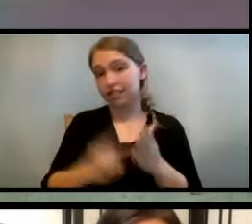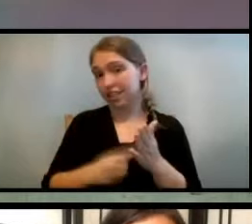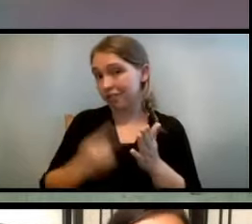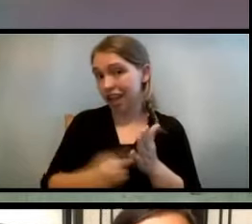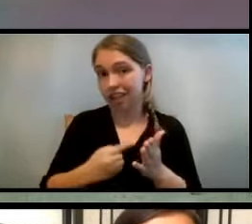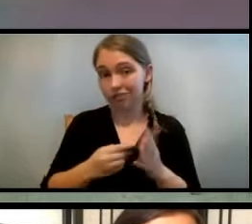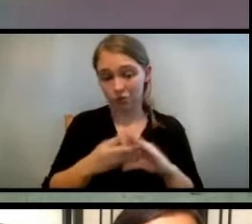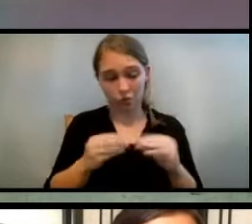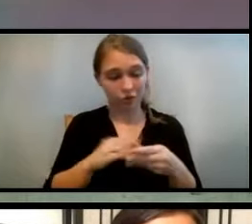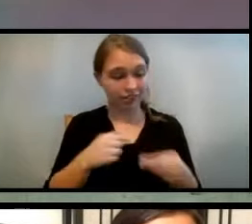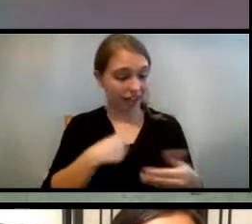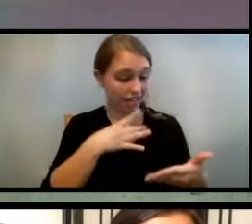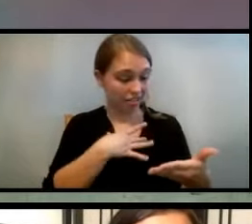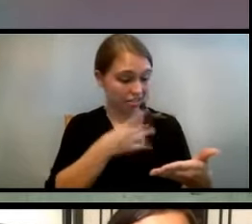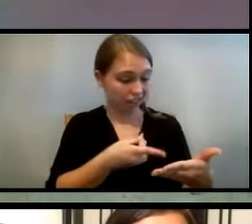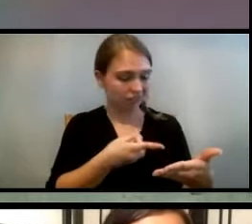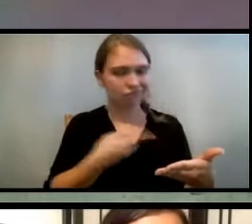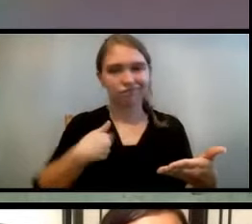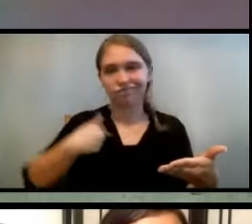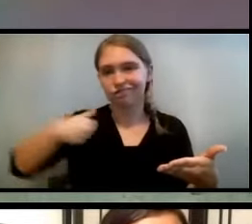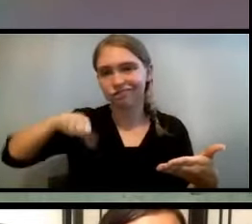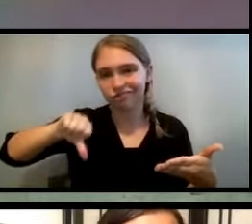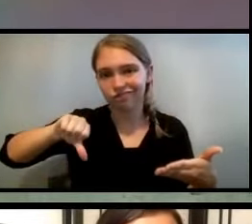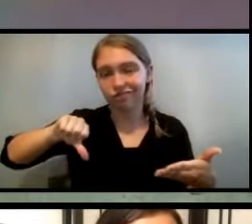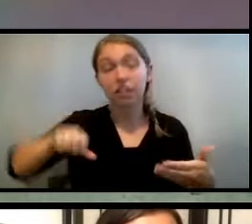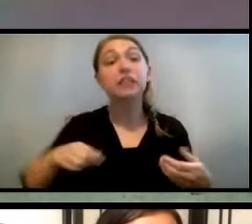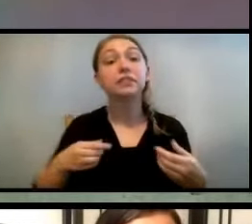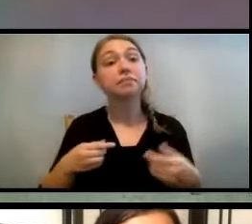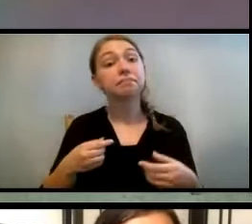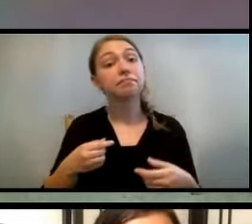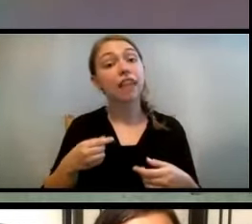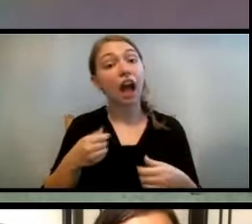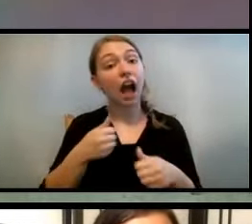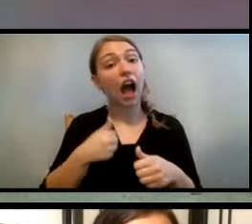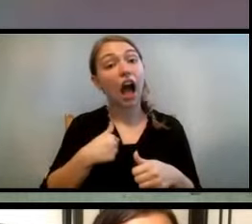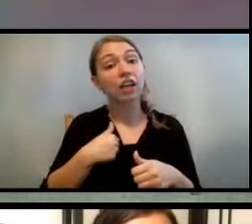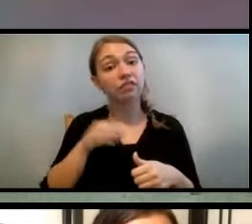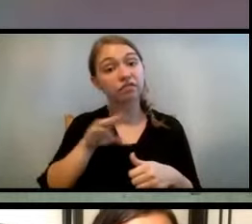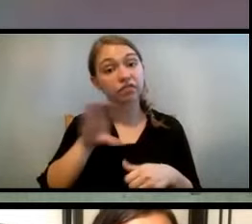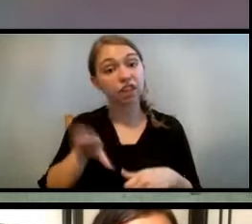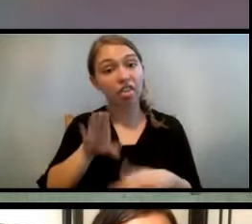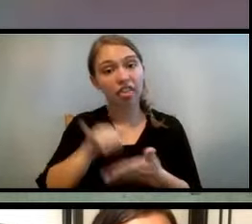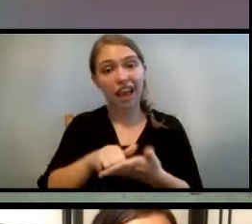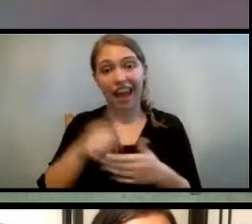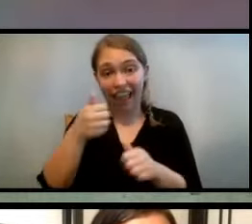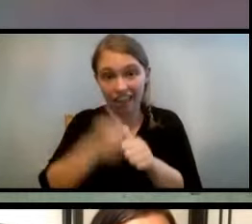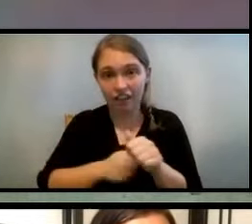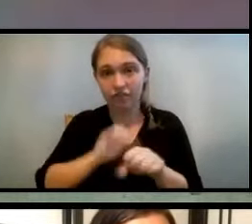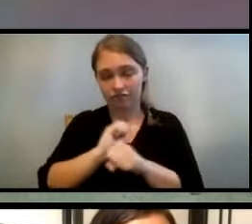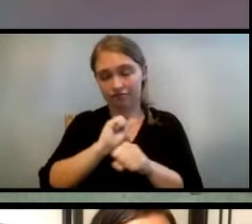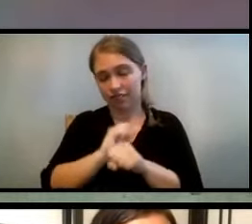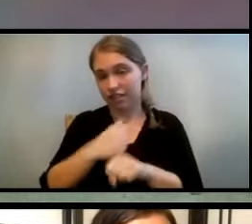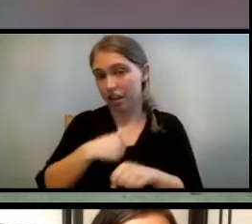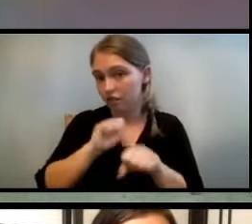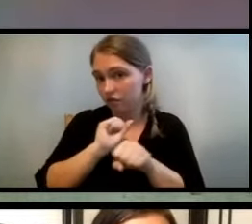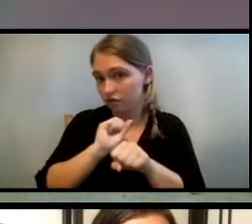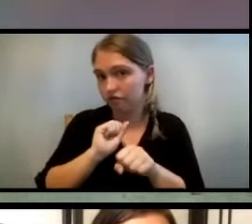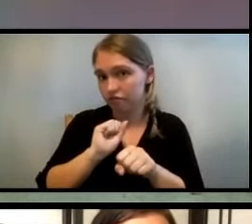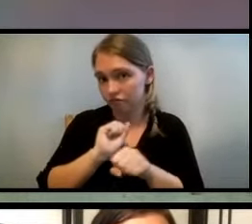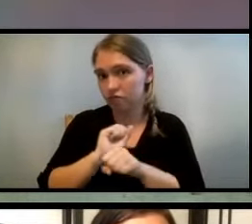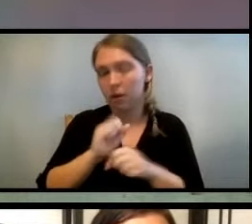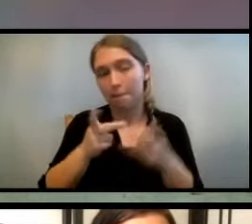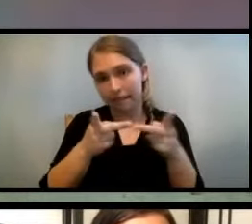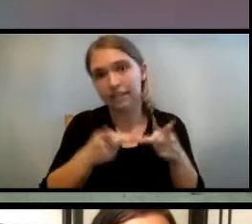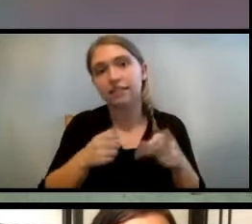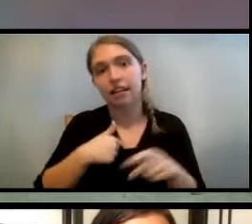like for various reasons. And I've done it in every place that I've worked for. Sometimes for a magazine, one of the